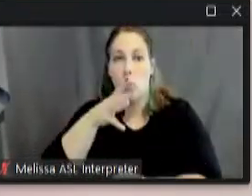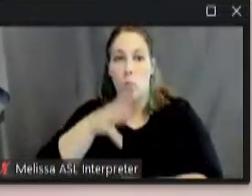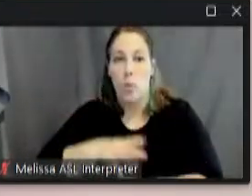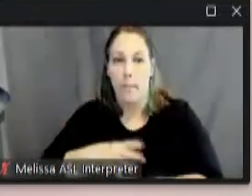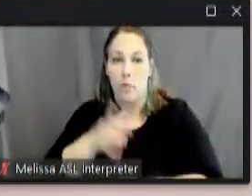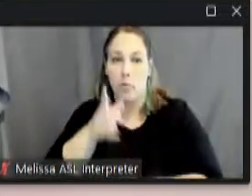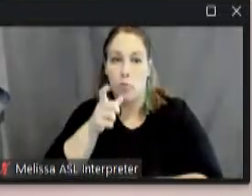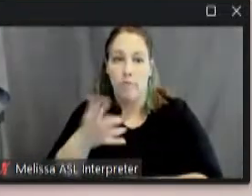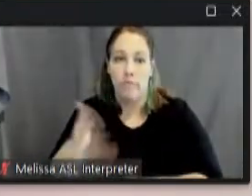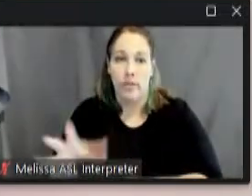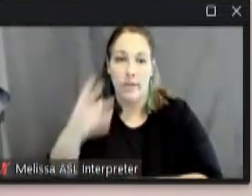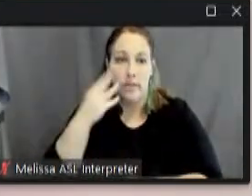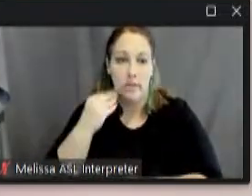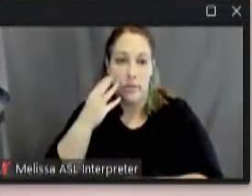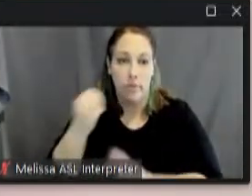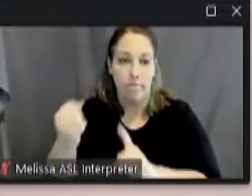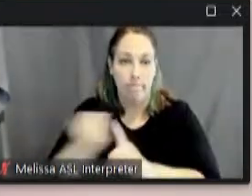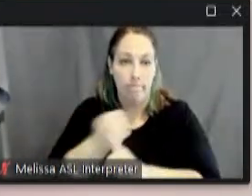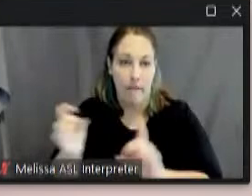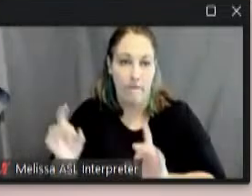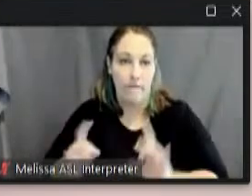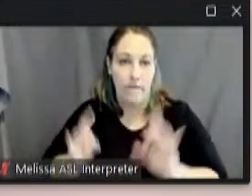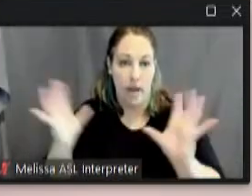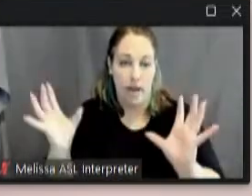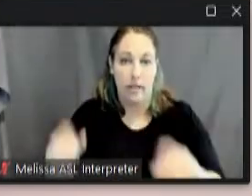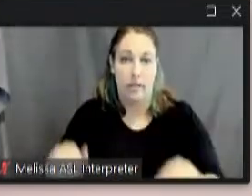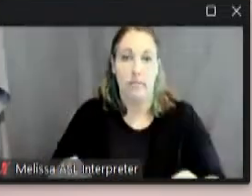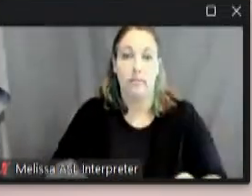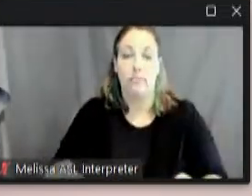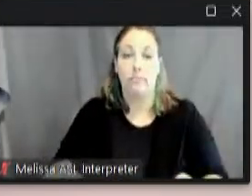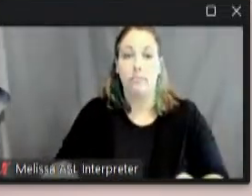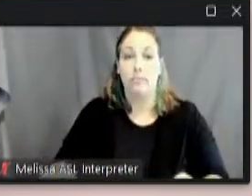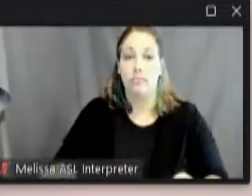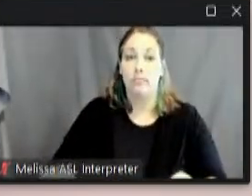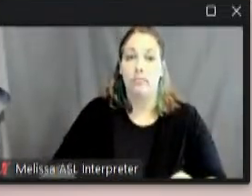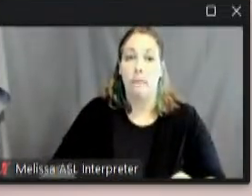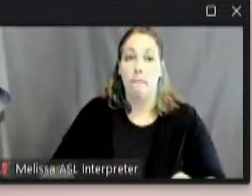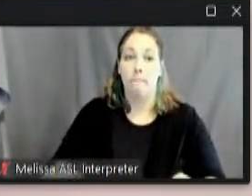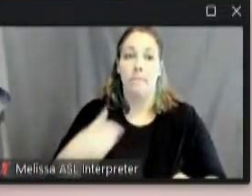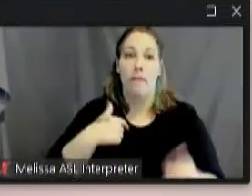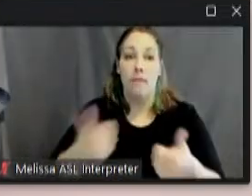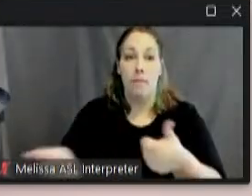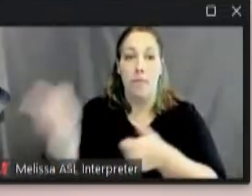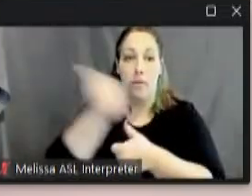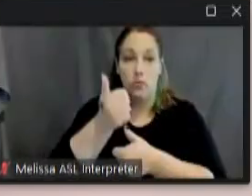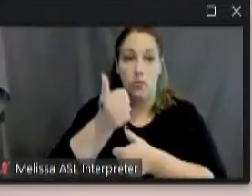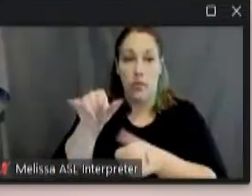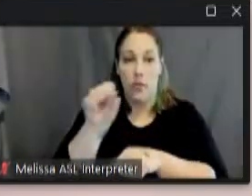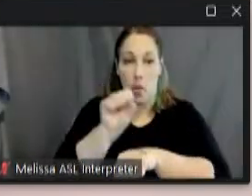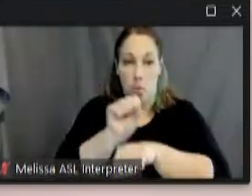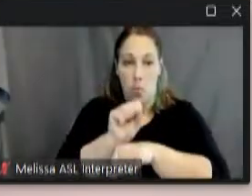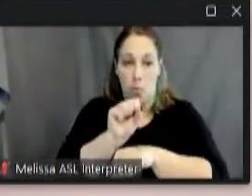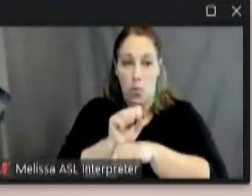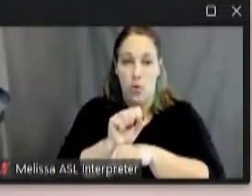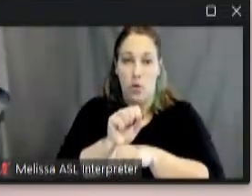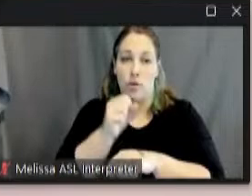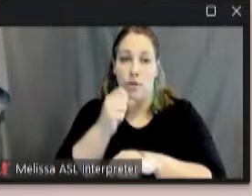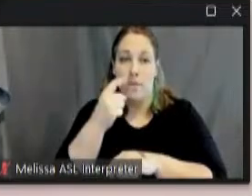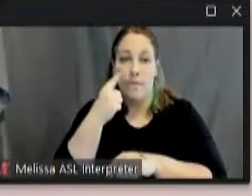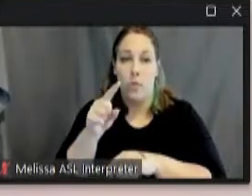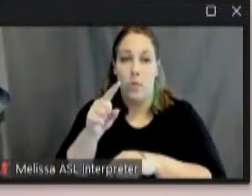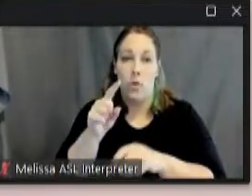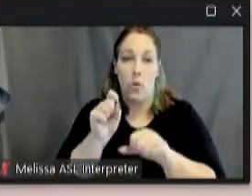The Secretariat has prioritized its work, such as a working group of integral reform